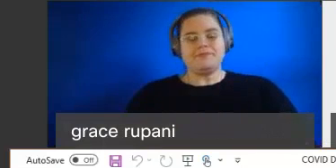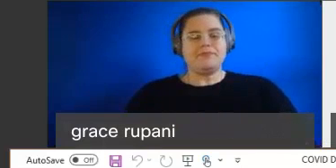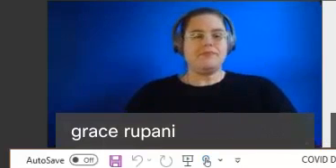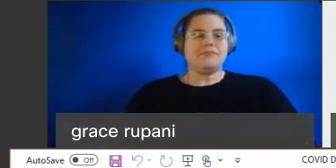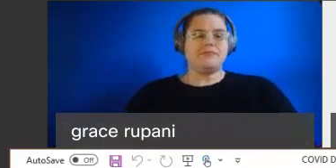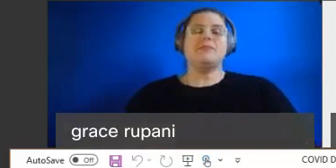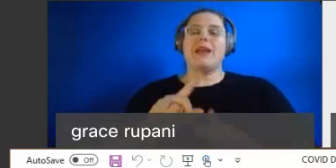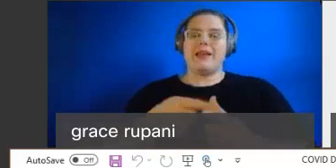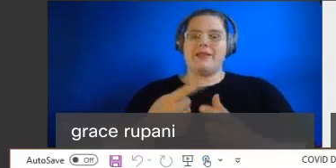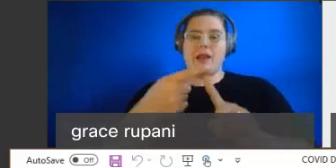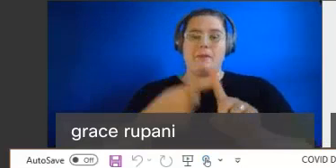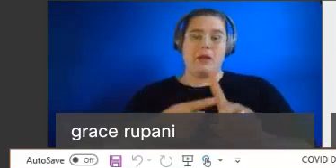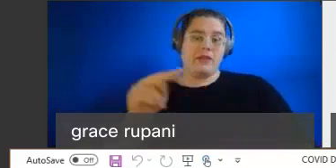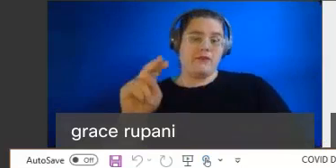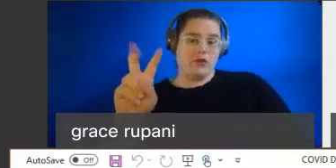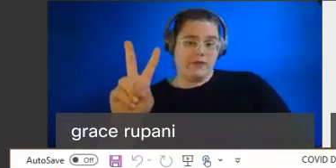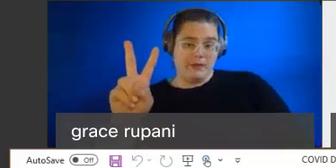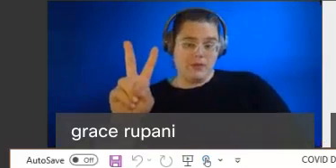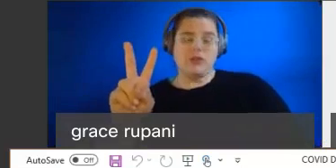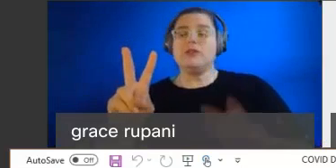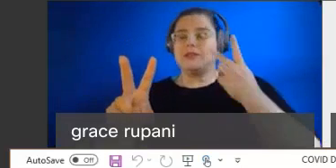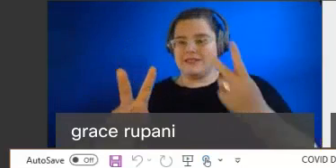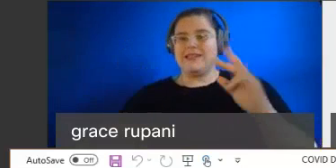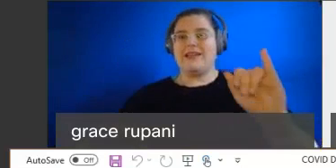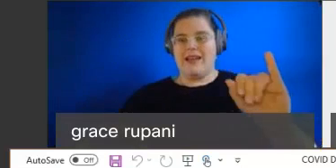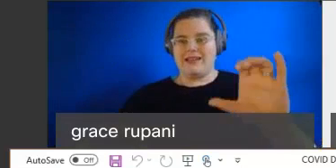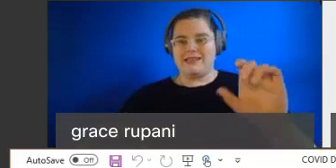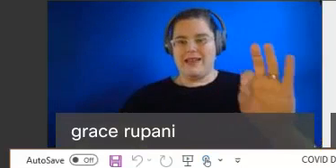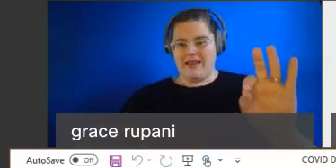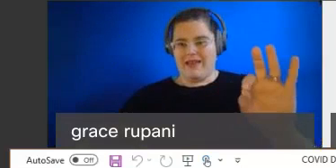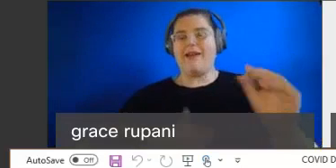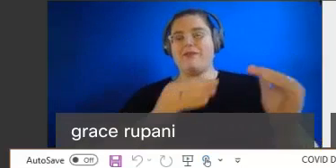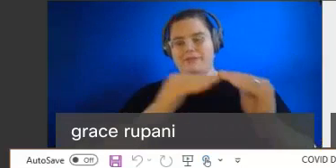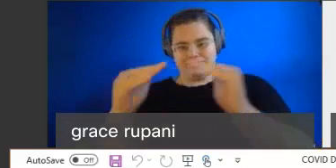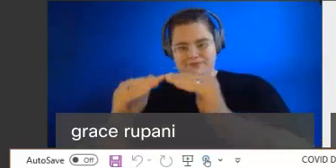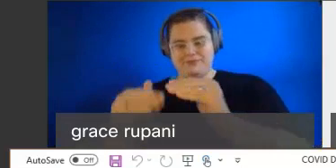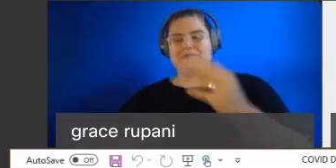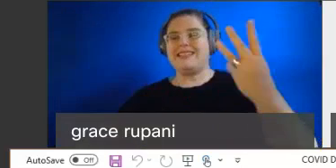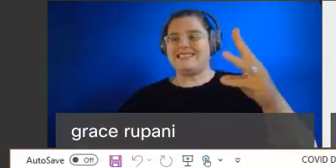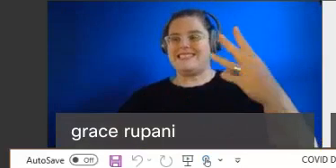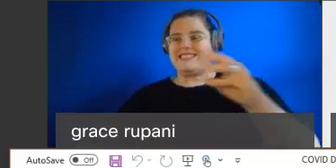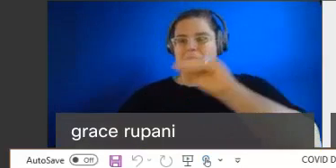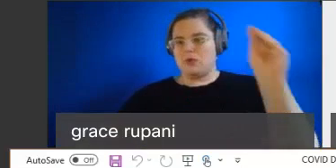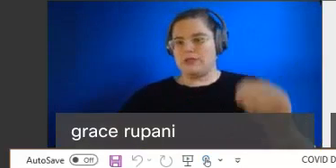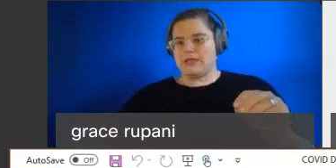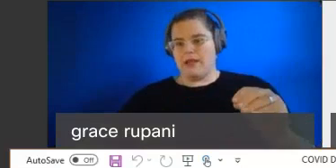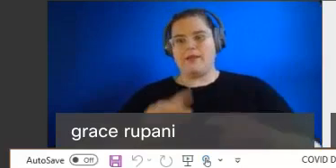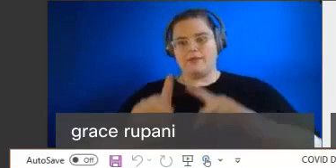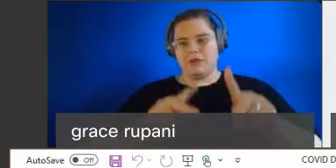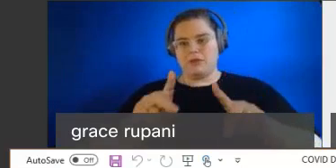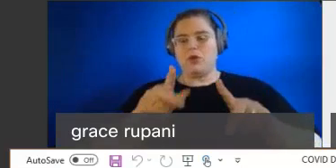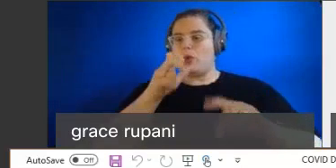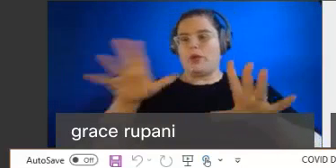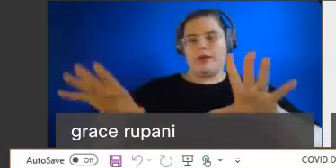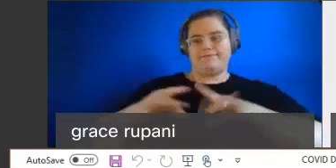November, as you can see, intermediate care facilities constituted 16 of the people who got COVID, and then supported living